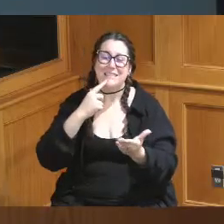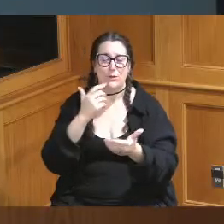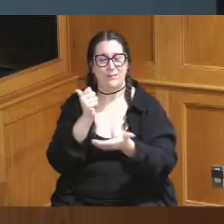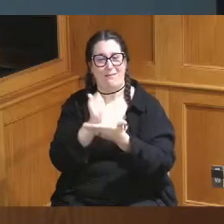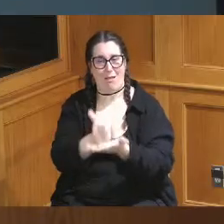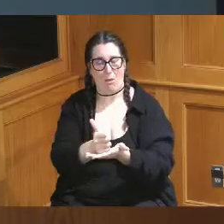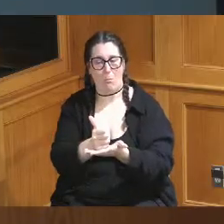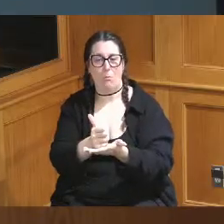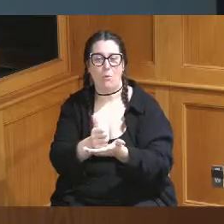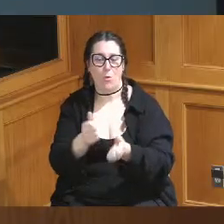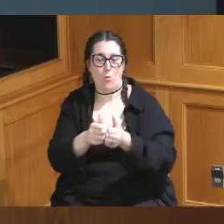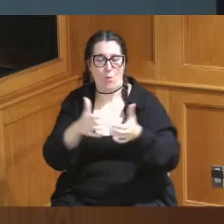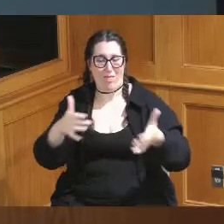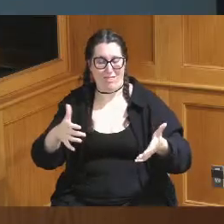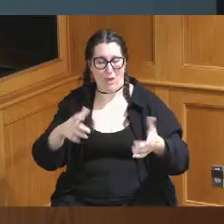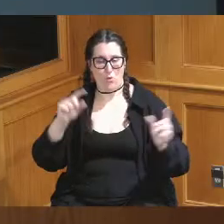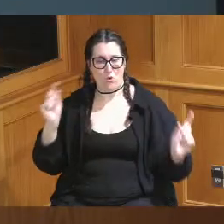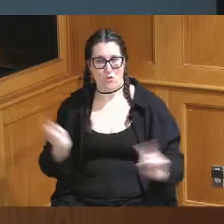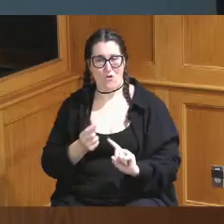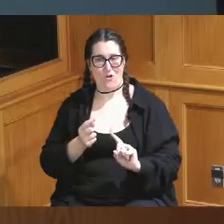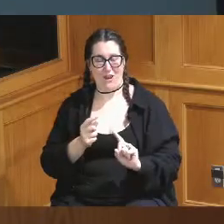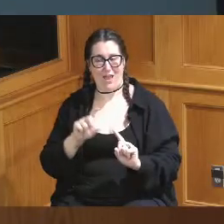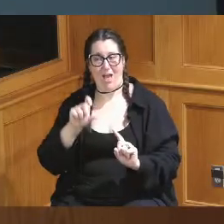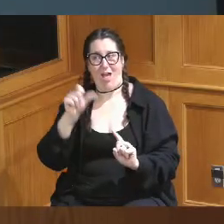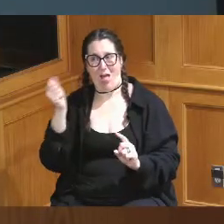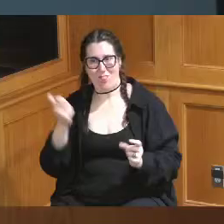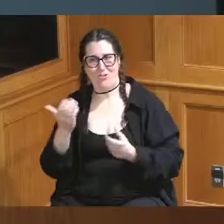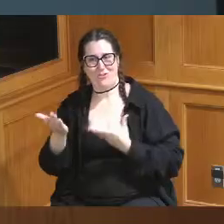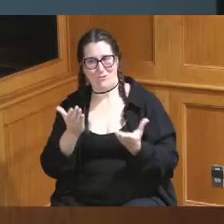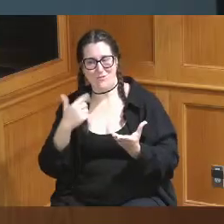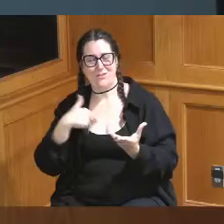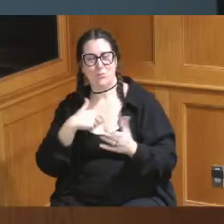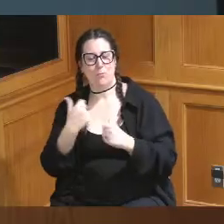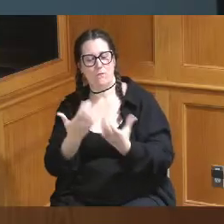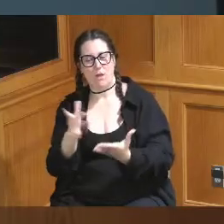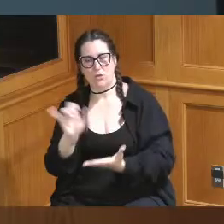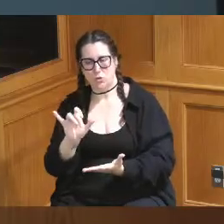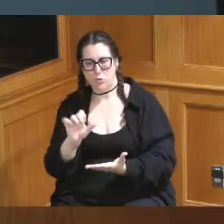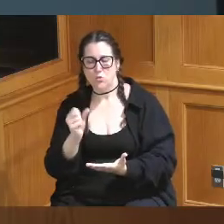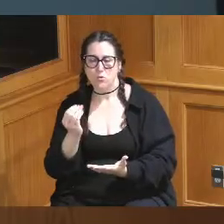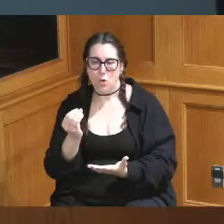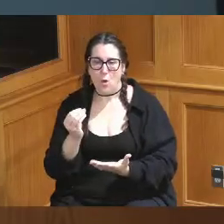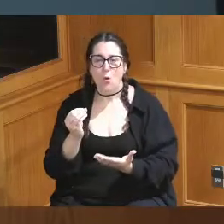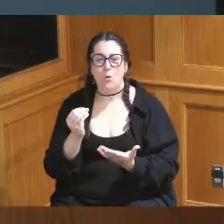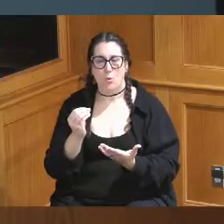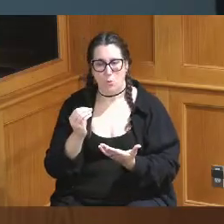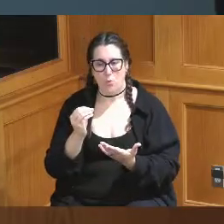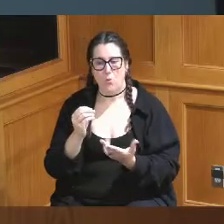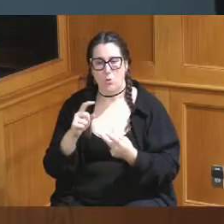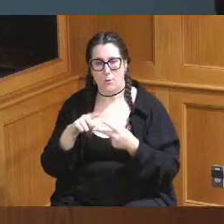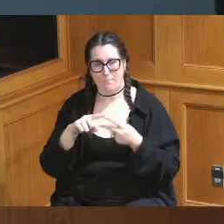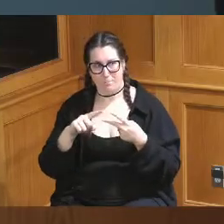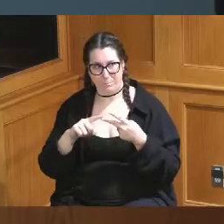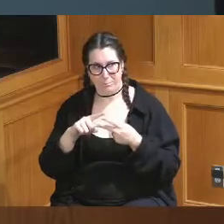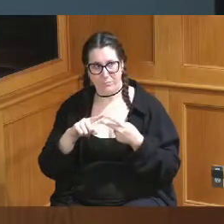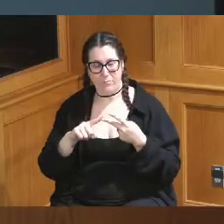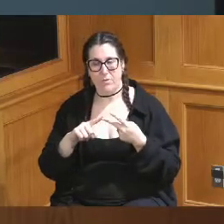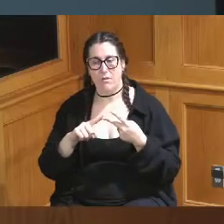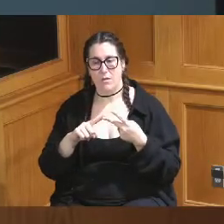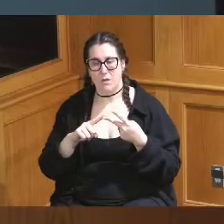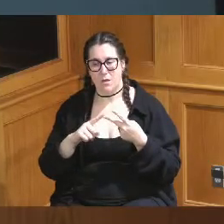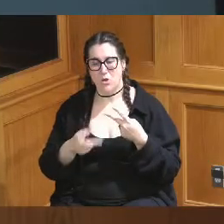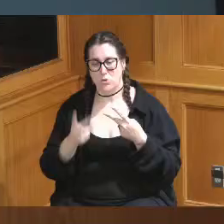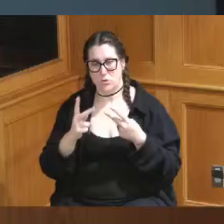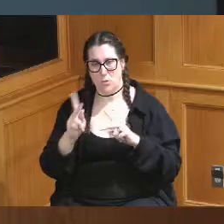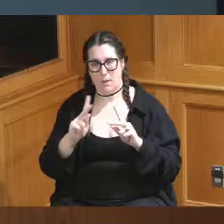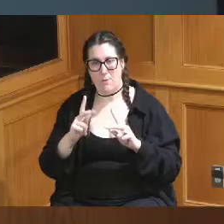without curtailing the services that we provide here at the county. And so Bill Seitz and Pat Teaberry are the chairs of the committee. I've